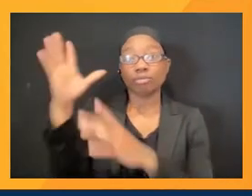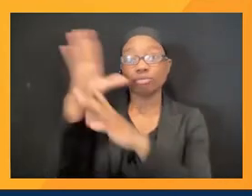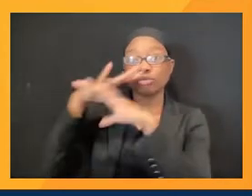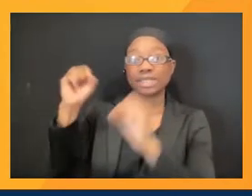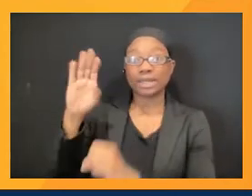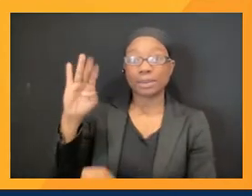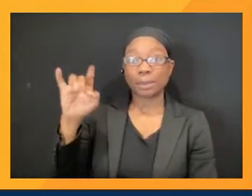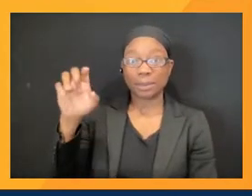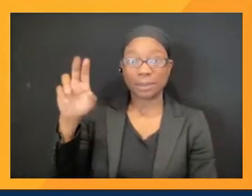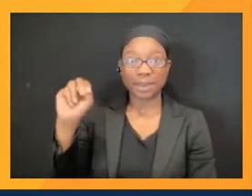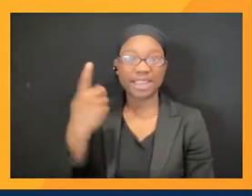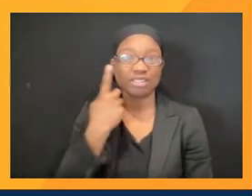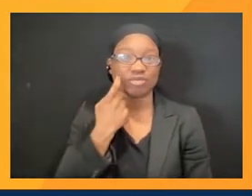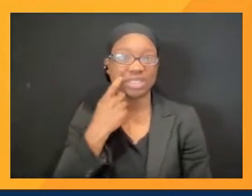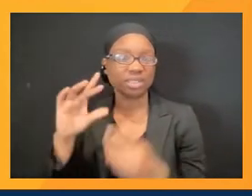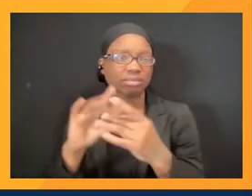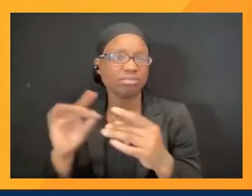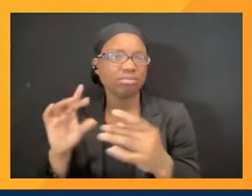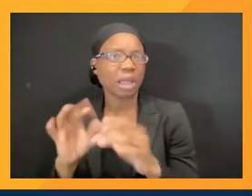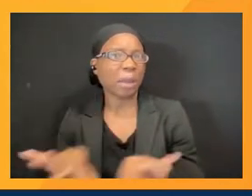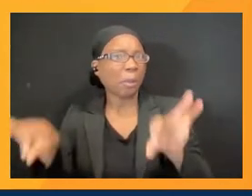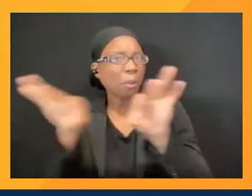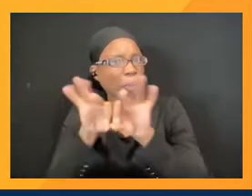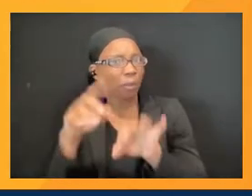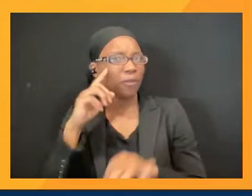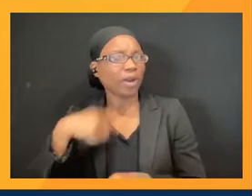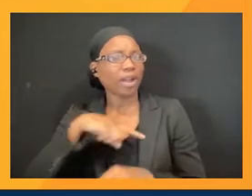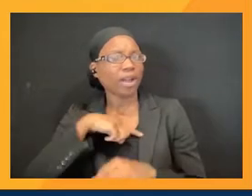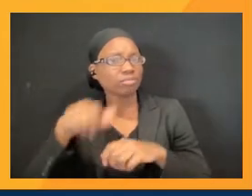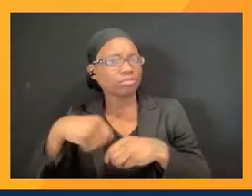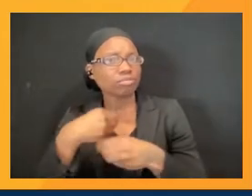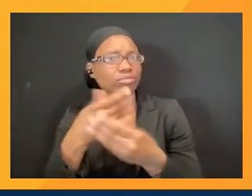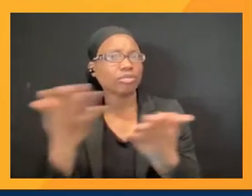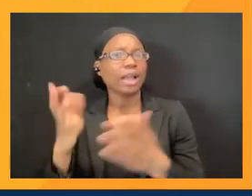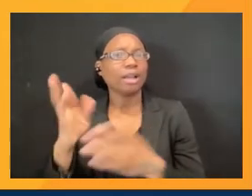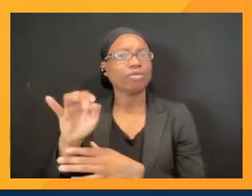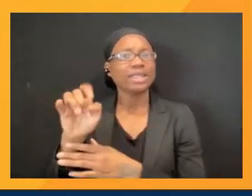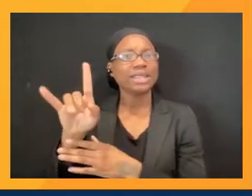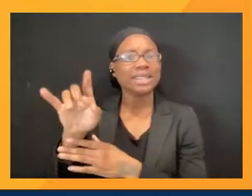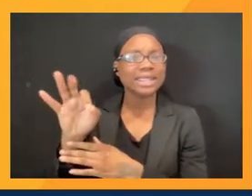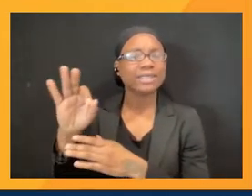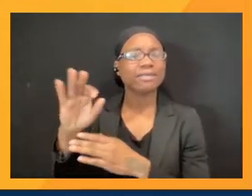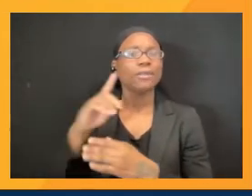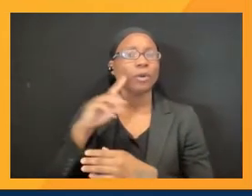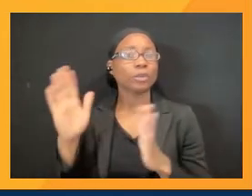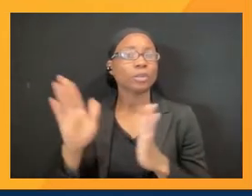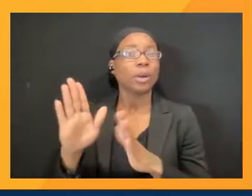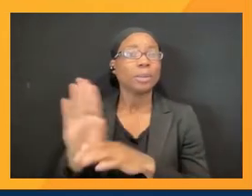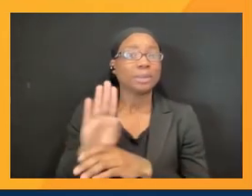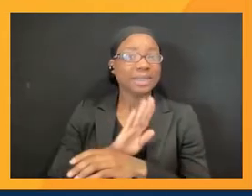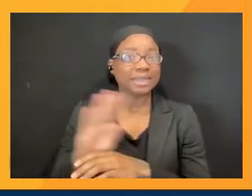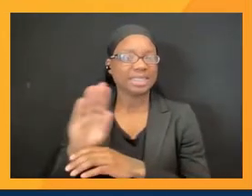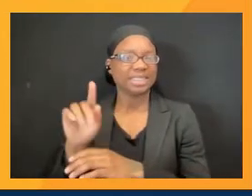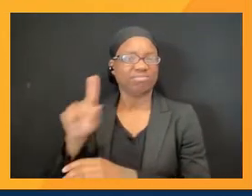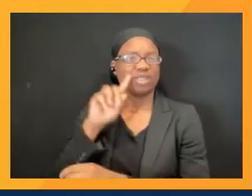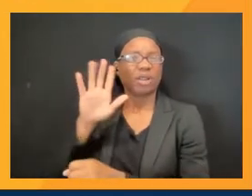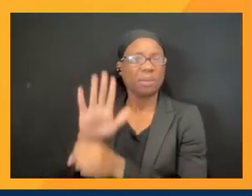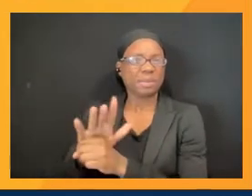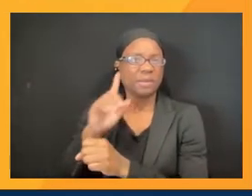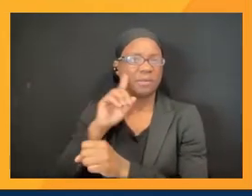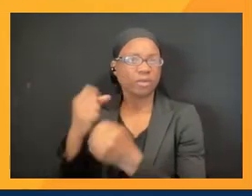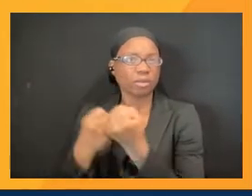under employees, and we were really proud to focus on that outreach and networking in communities to better connect the SBA.